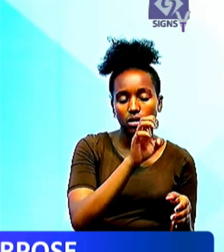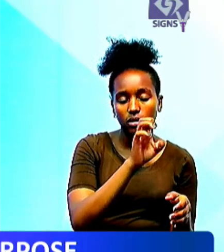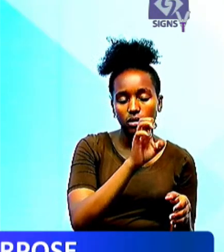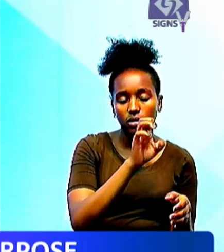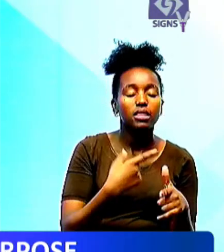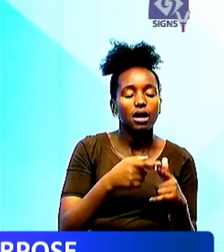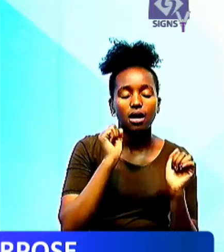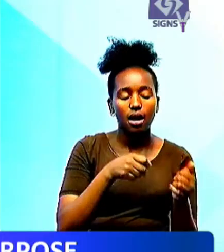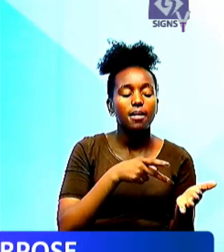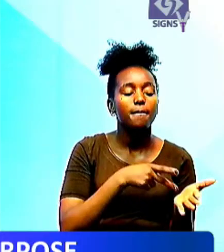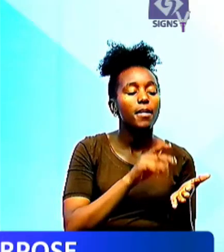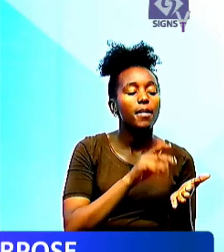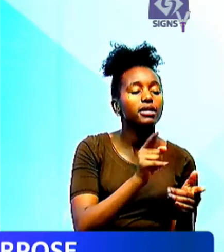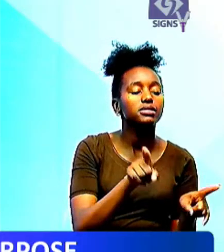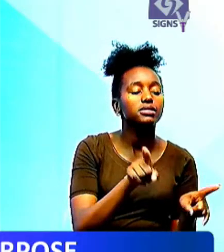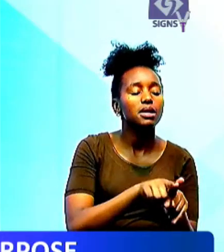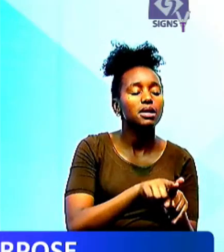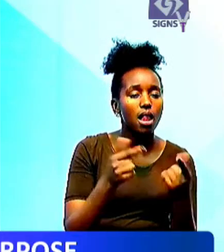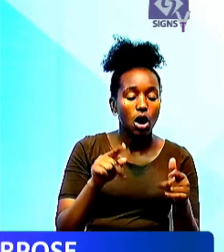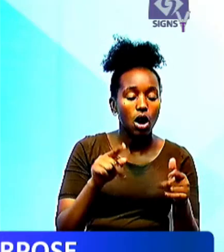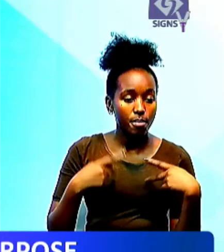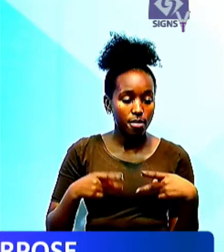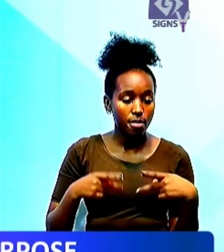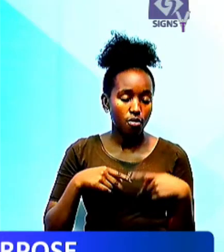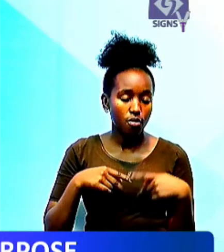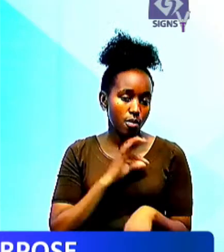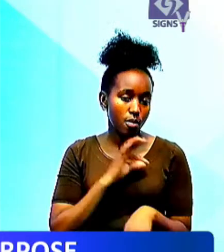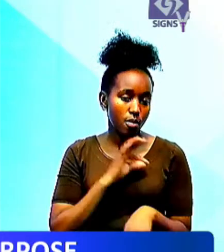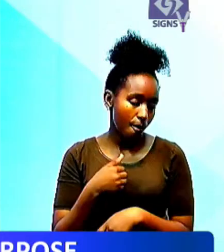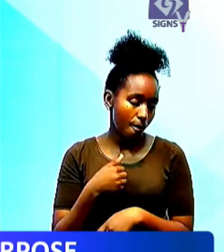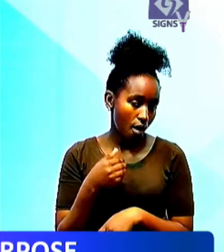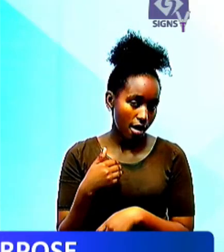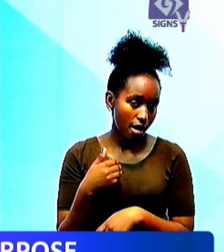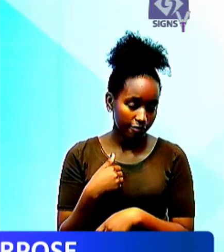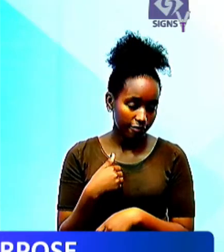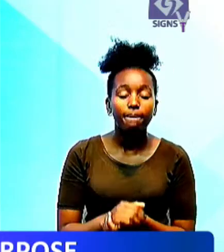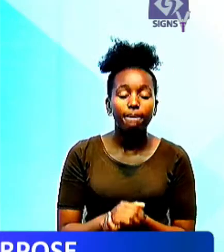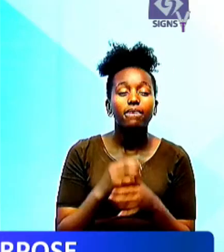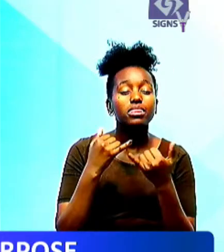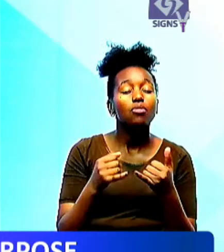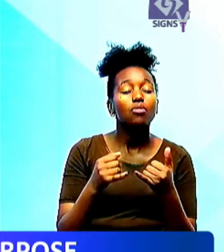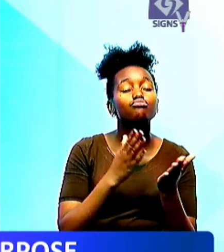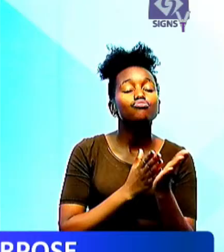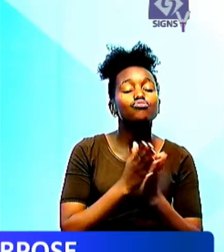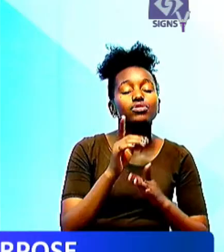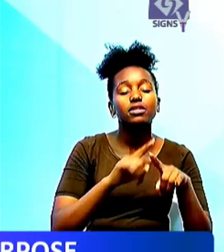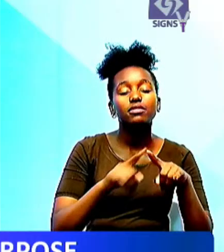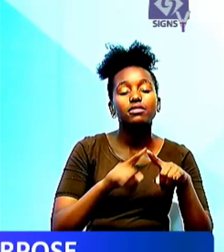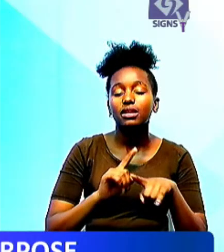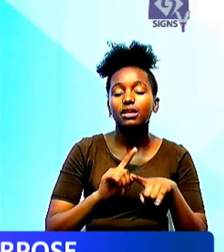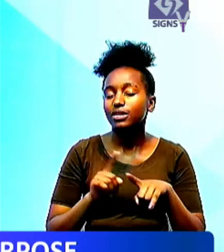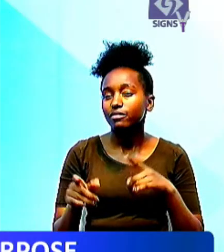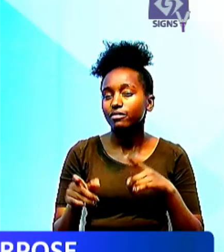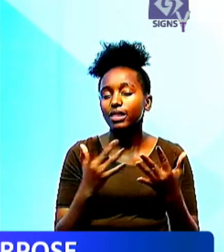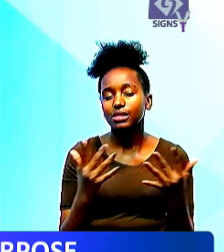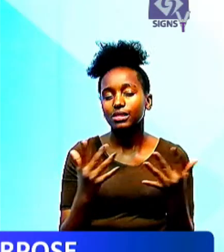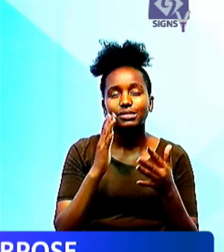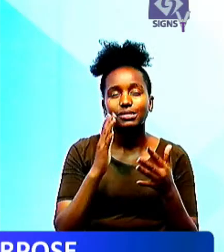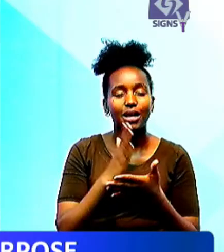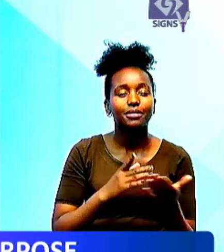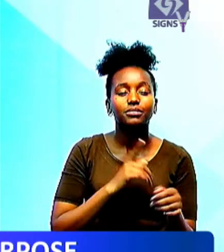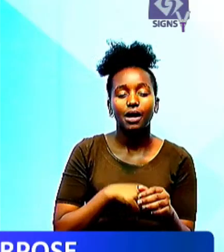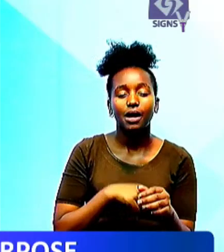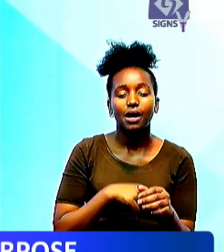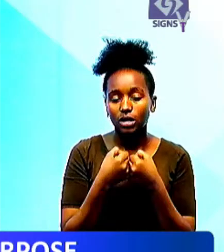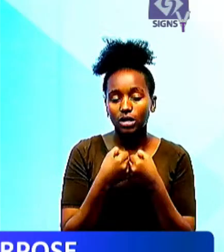returns for our investors. Of course, because of various factors, there are also challenges when you look